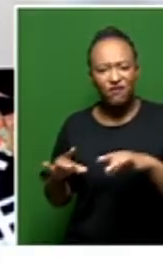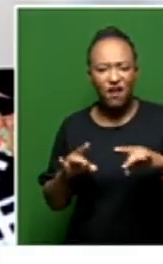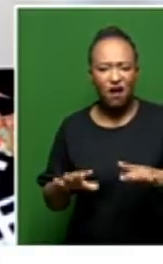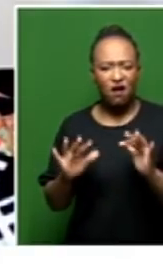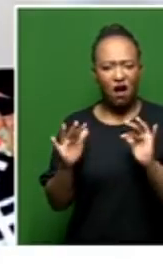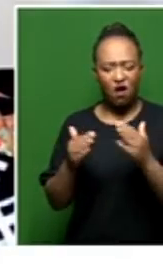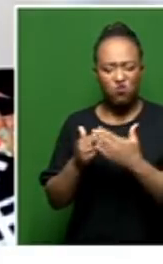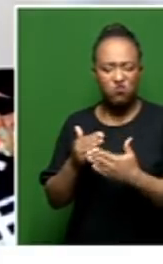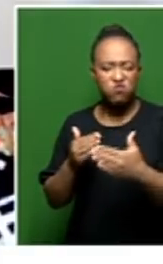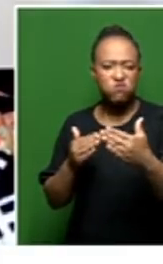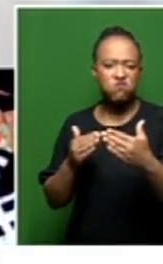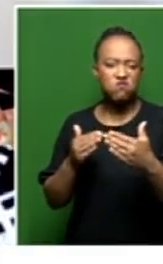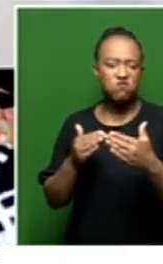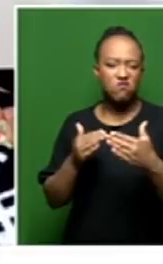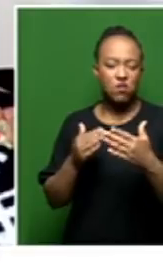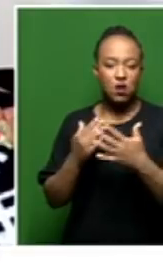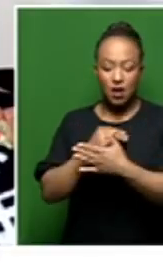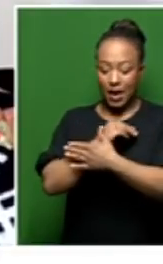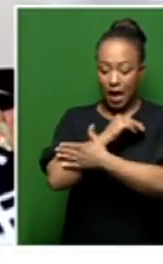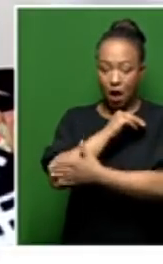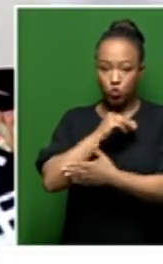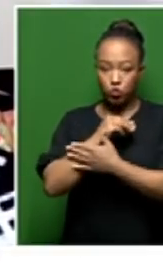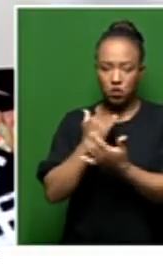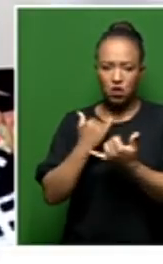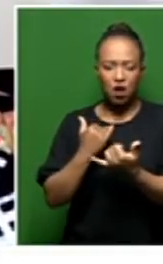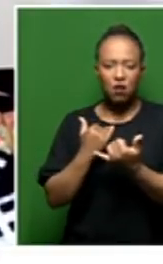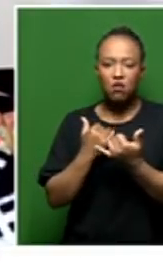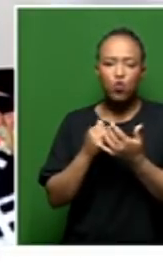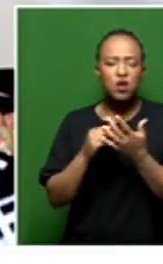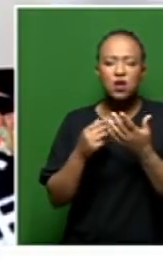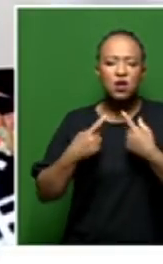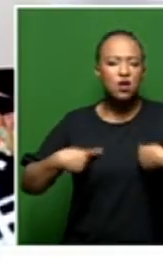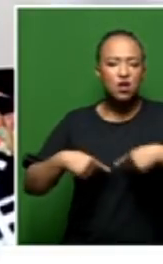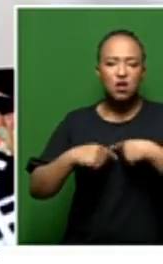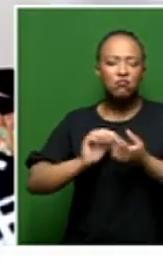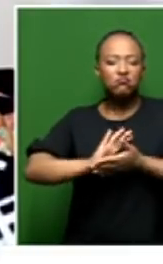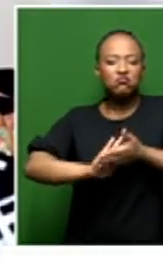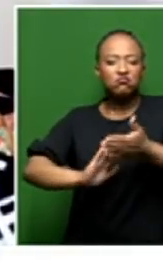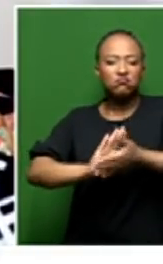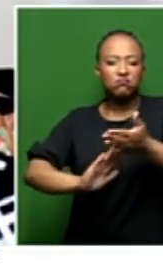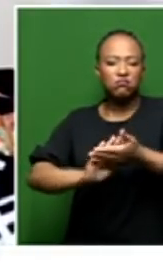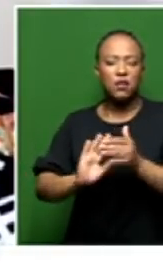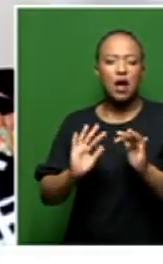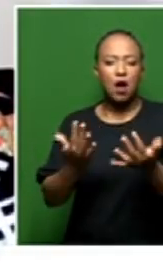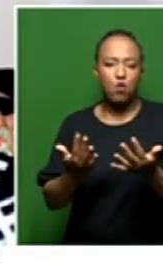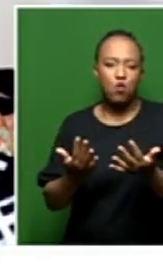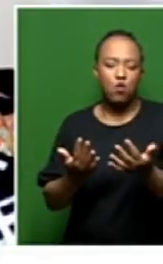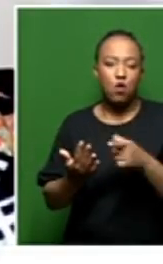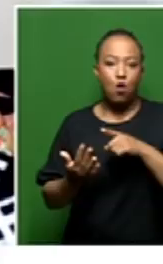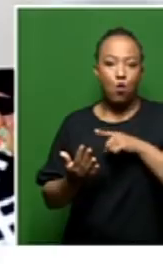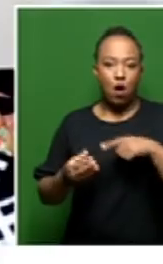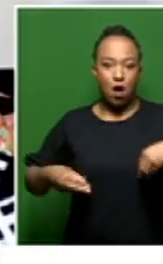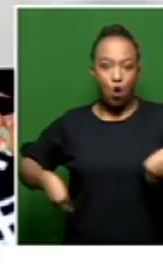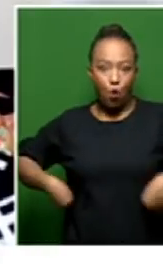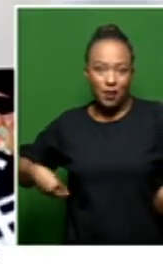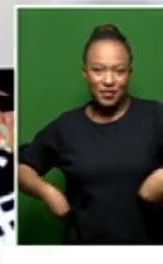as a country, move forward from this? Because if indeed the rot and the